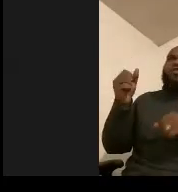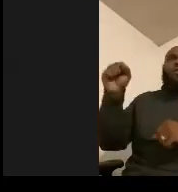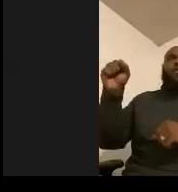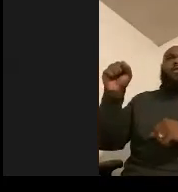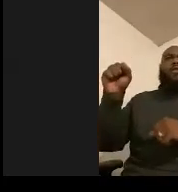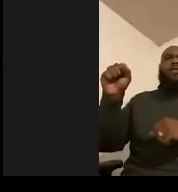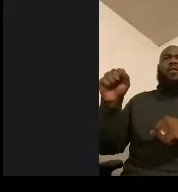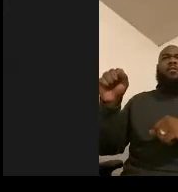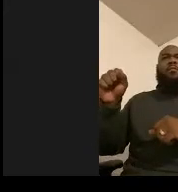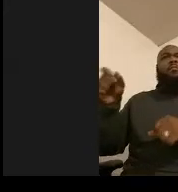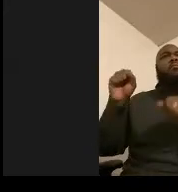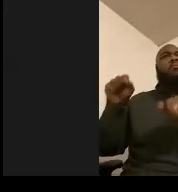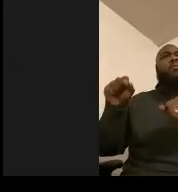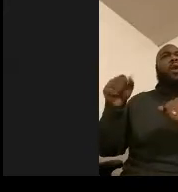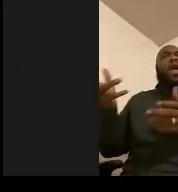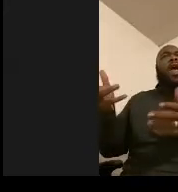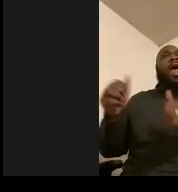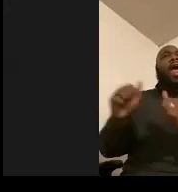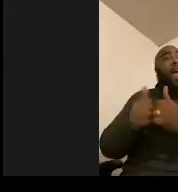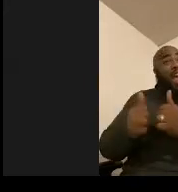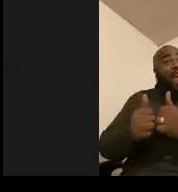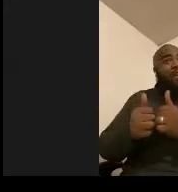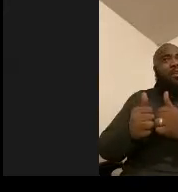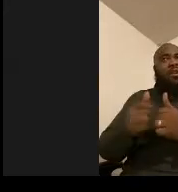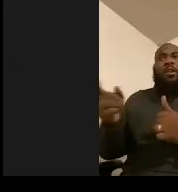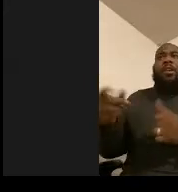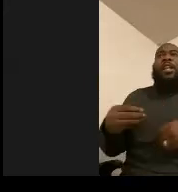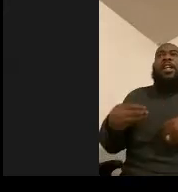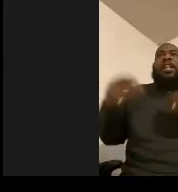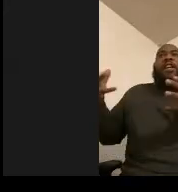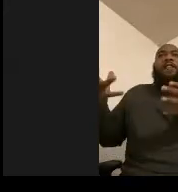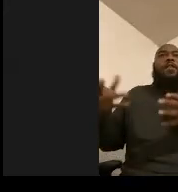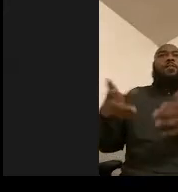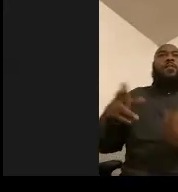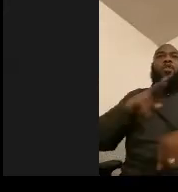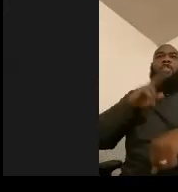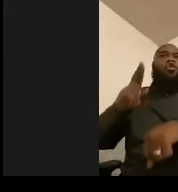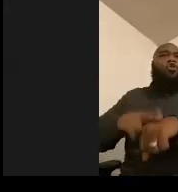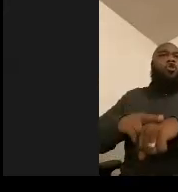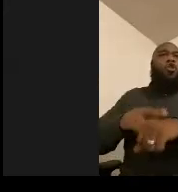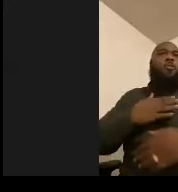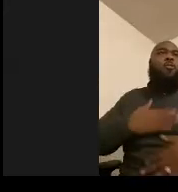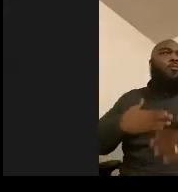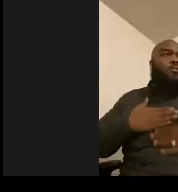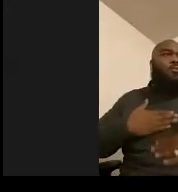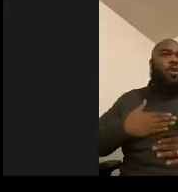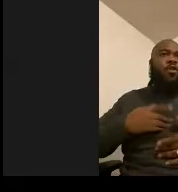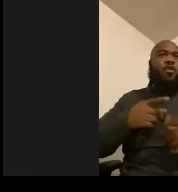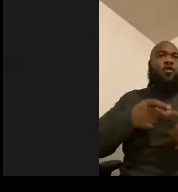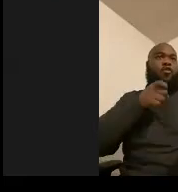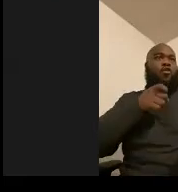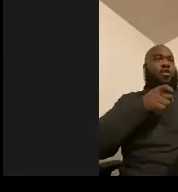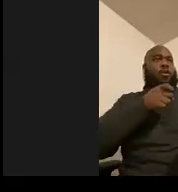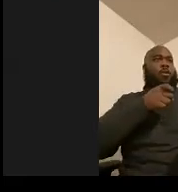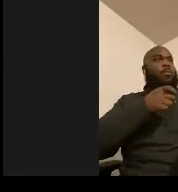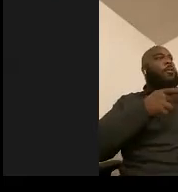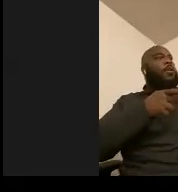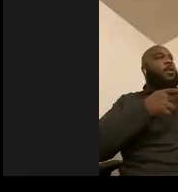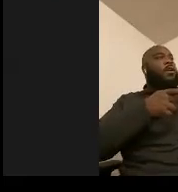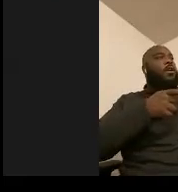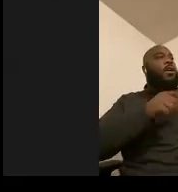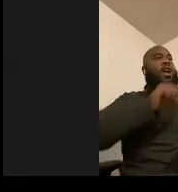up the privileges and pleasures that come from the immense profits of overseas investments. Now he's talking about why these wars